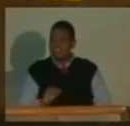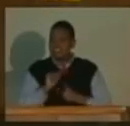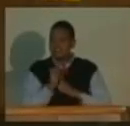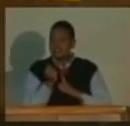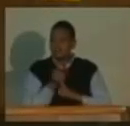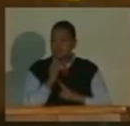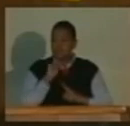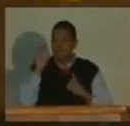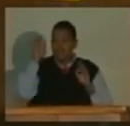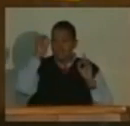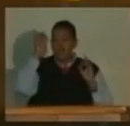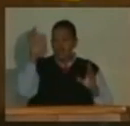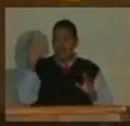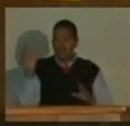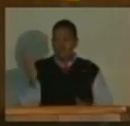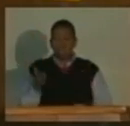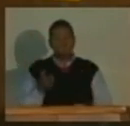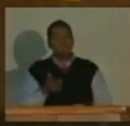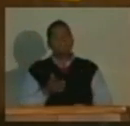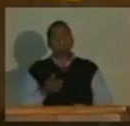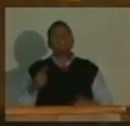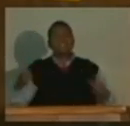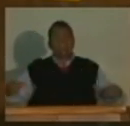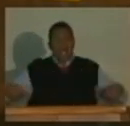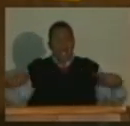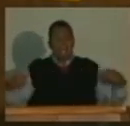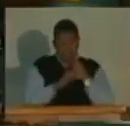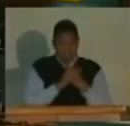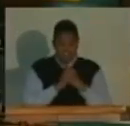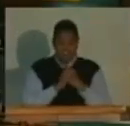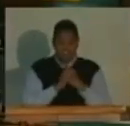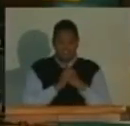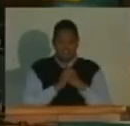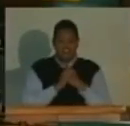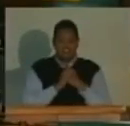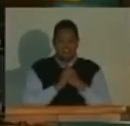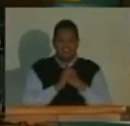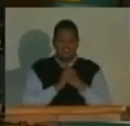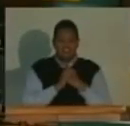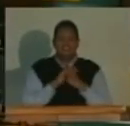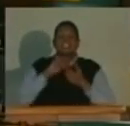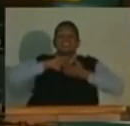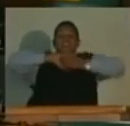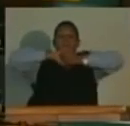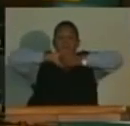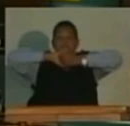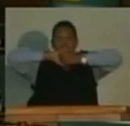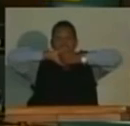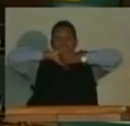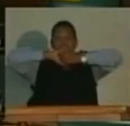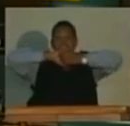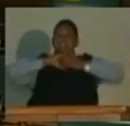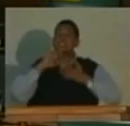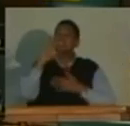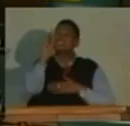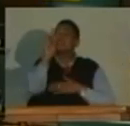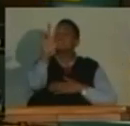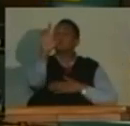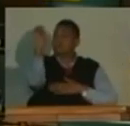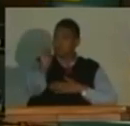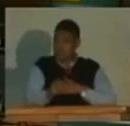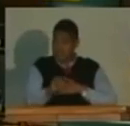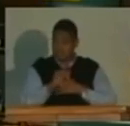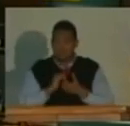Mr. Holness was simply indicating the fears Jamaicans are expressing about the high rate of crime and violence. He says that figures show that since the start of the